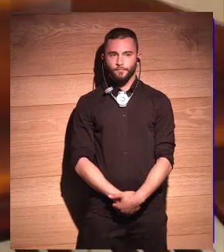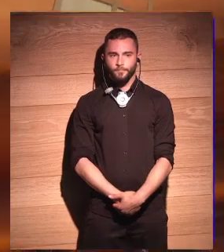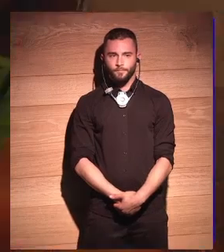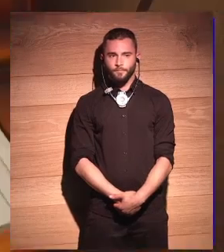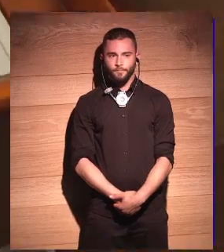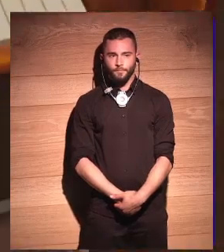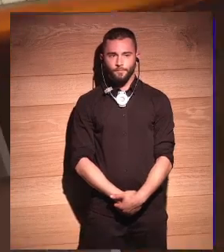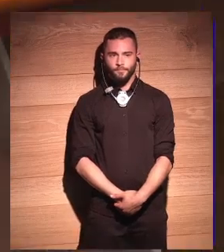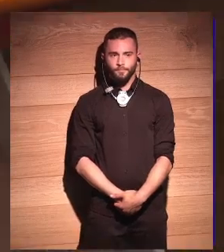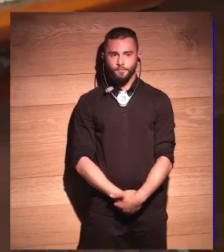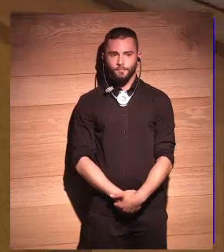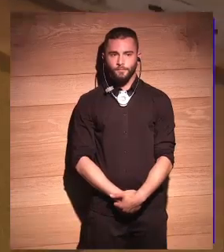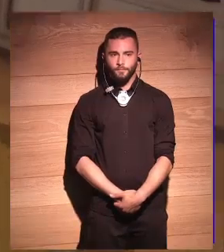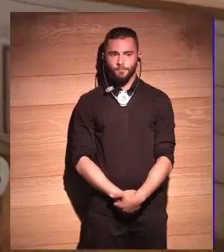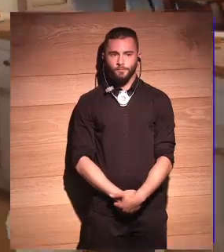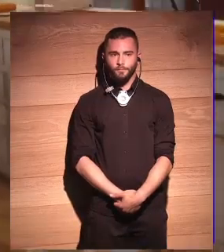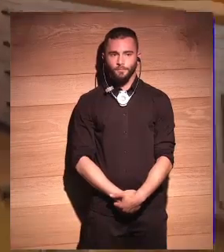Let's move on.